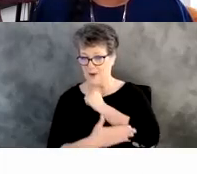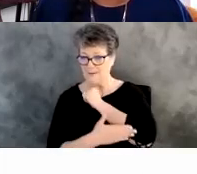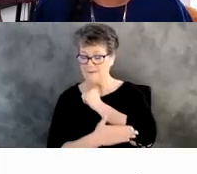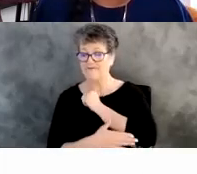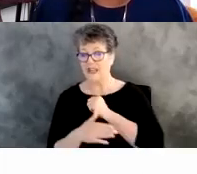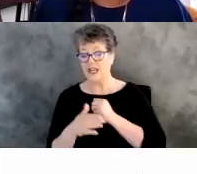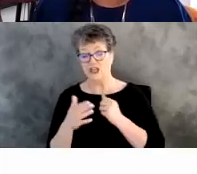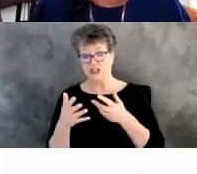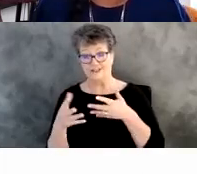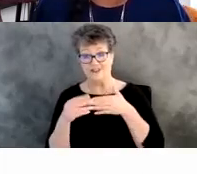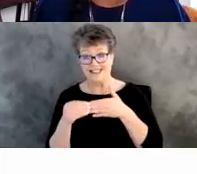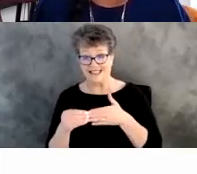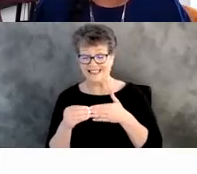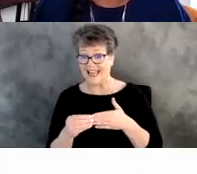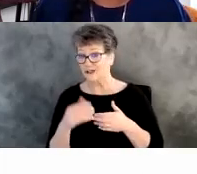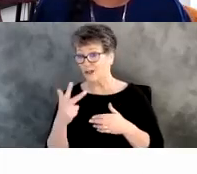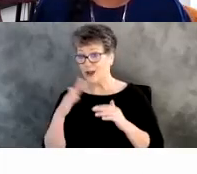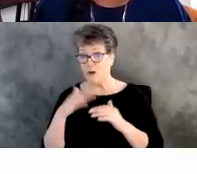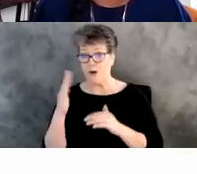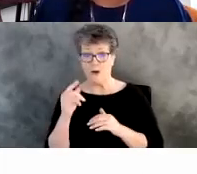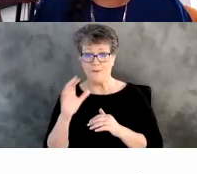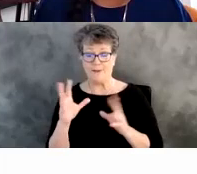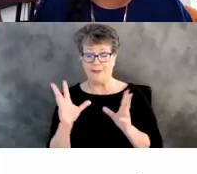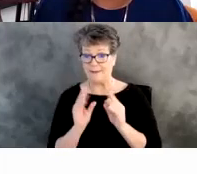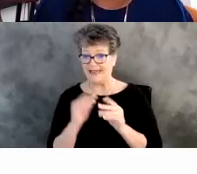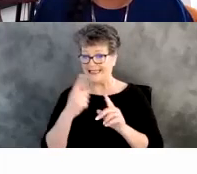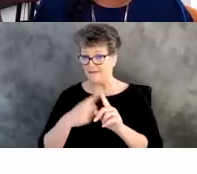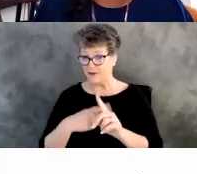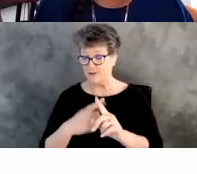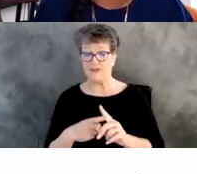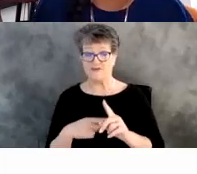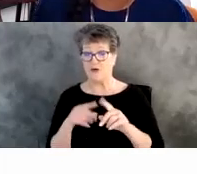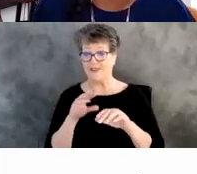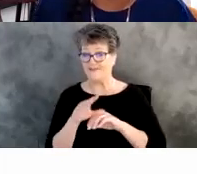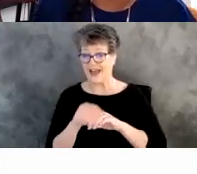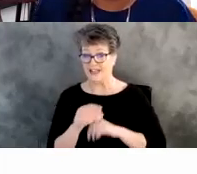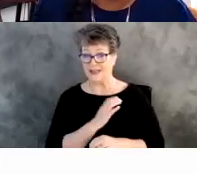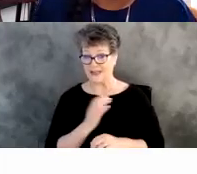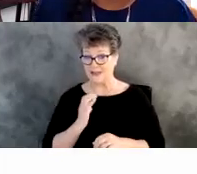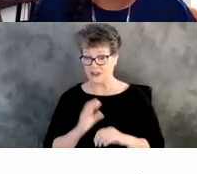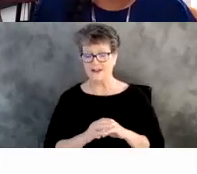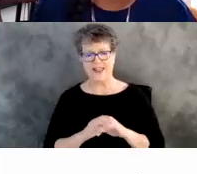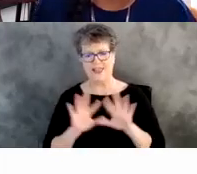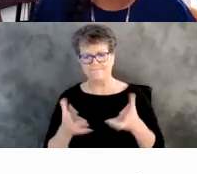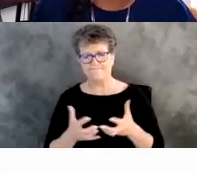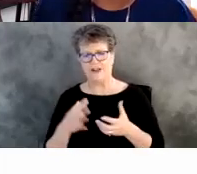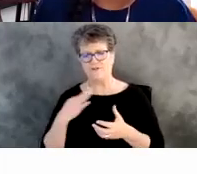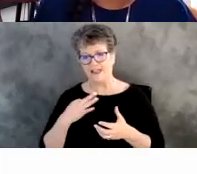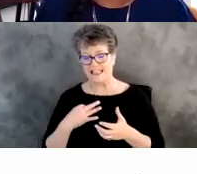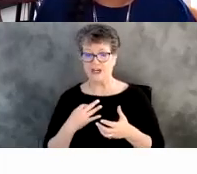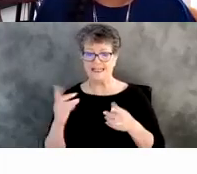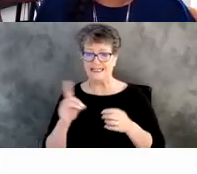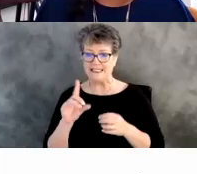meetings per month for the county's Disability Advisory Commission, which is an active group of volunteer disability rights